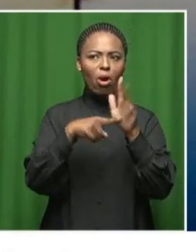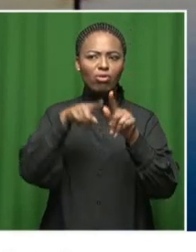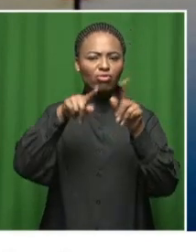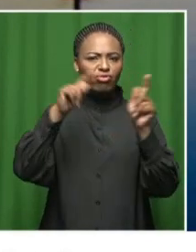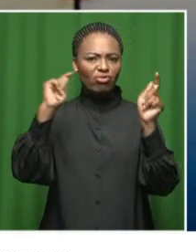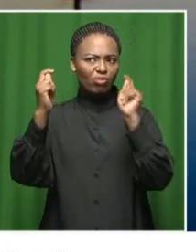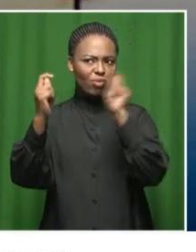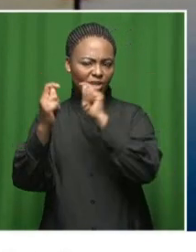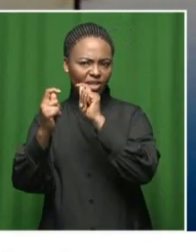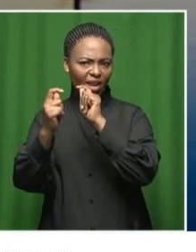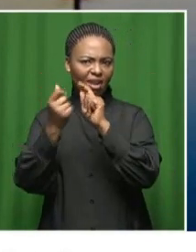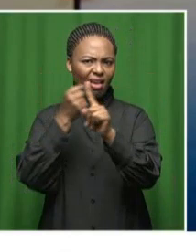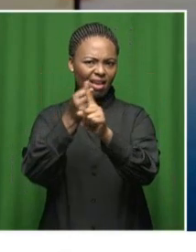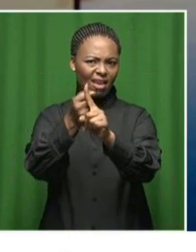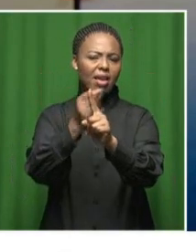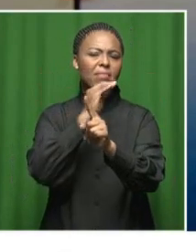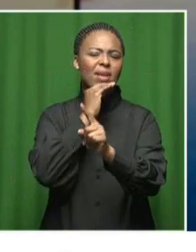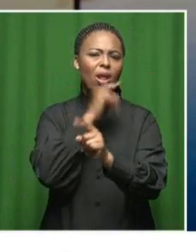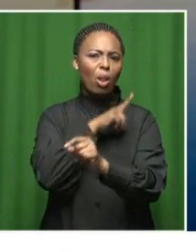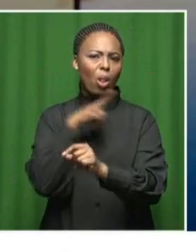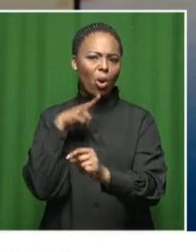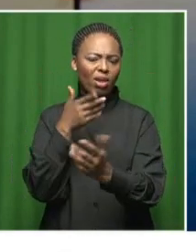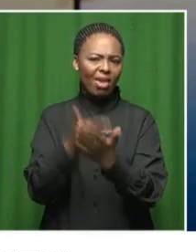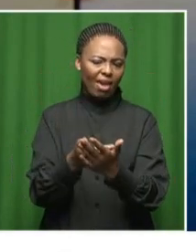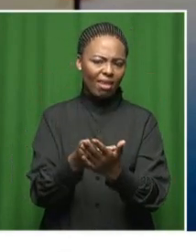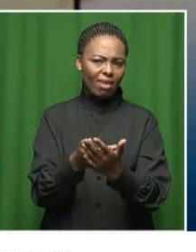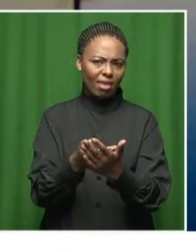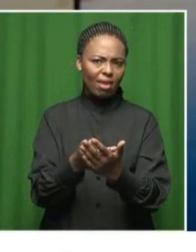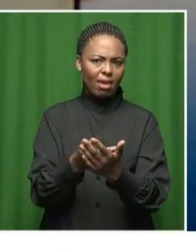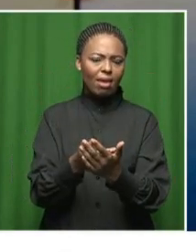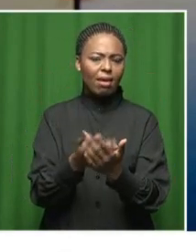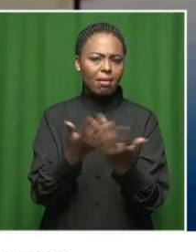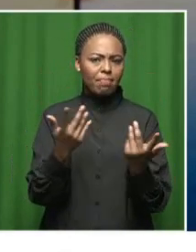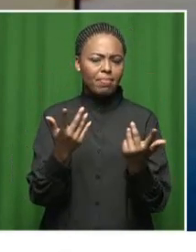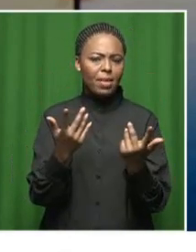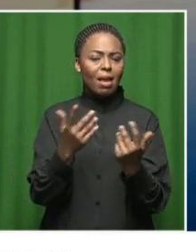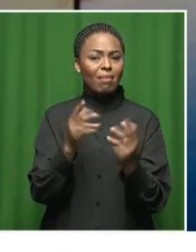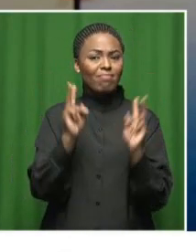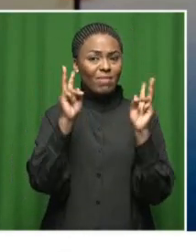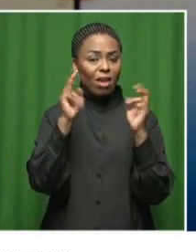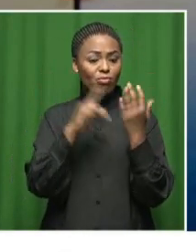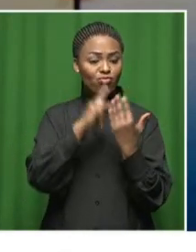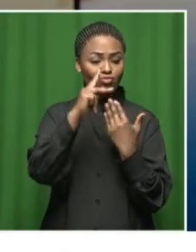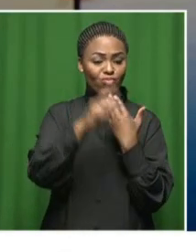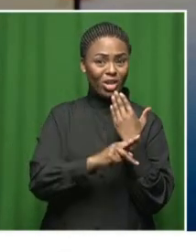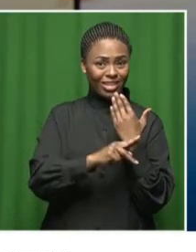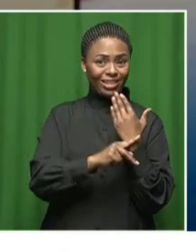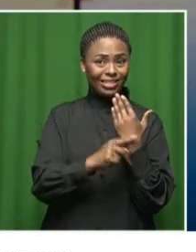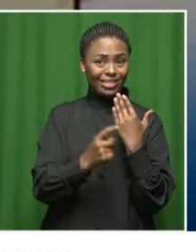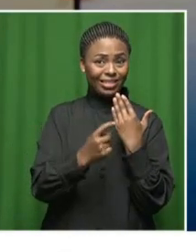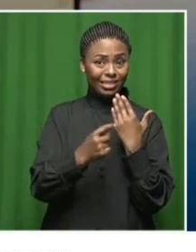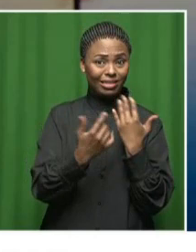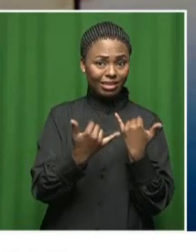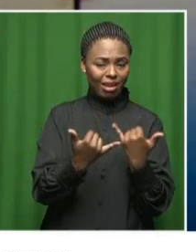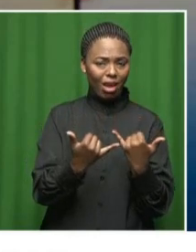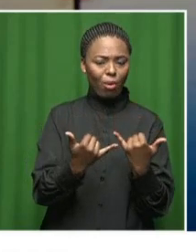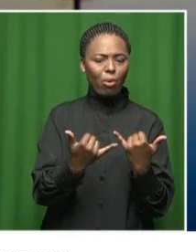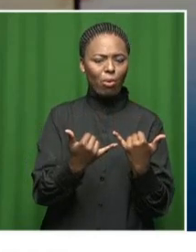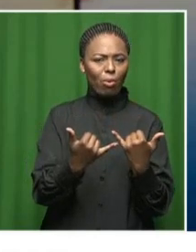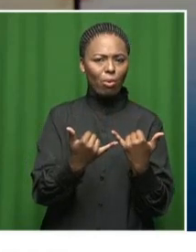longer than what it's taking now. So in terms of the project itself, there has